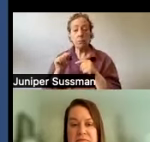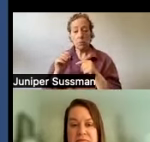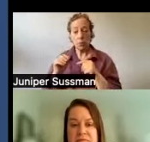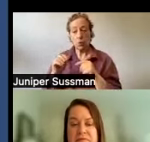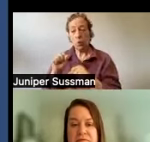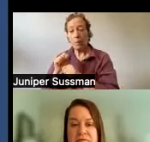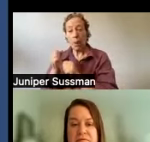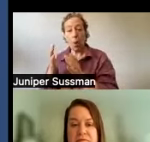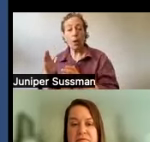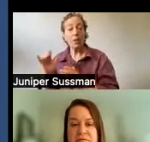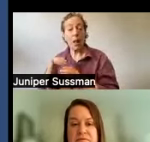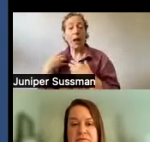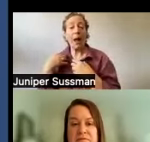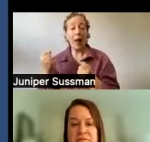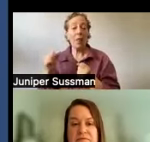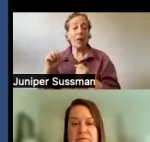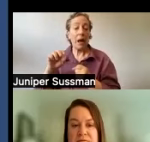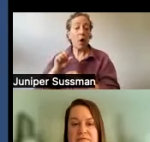healthcare workers, what is the minimum standard.